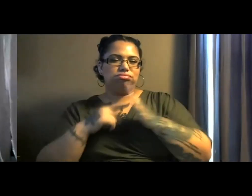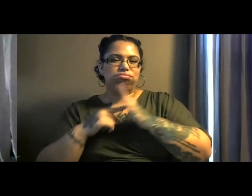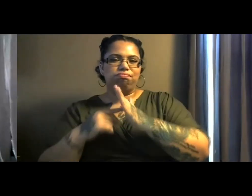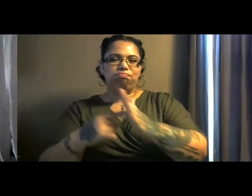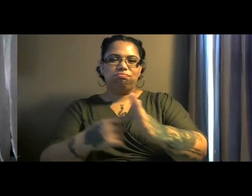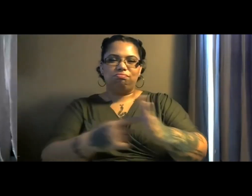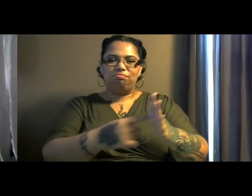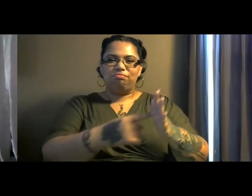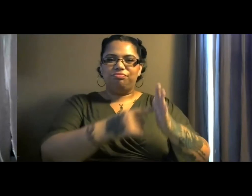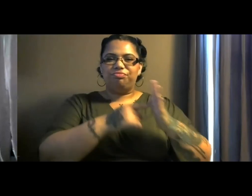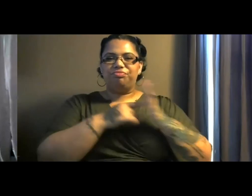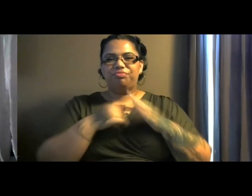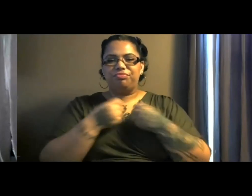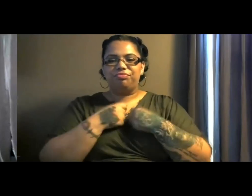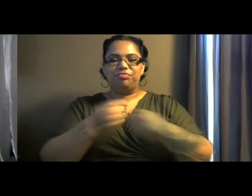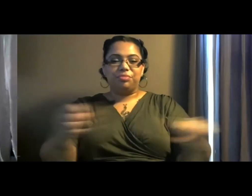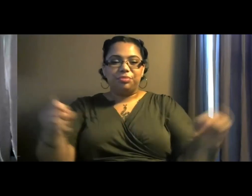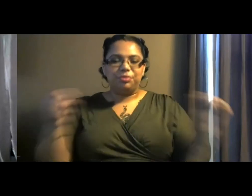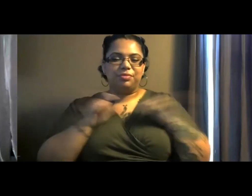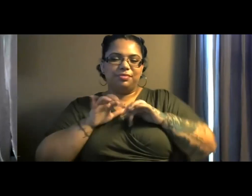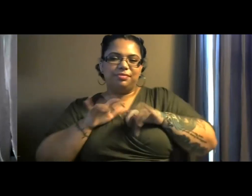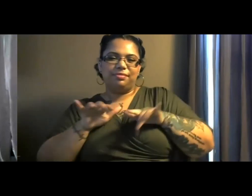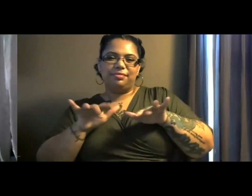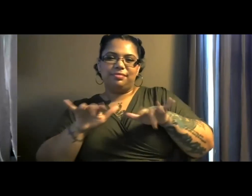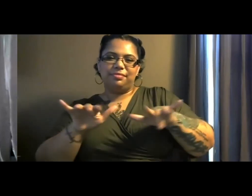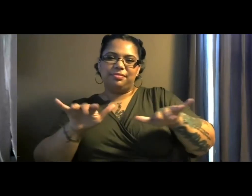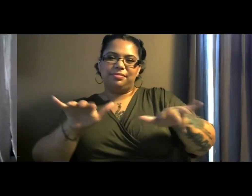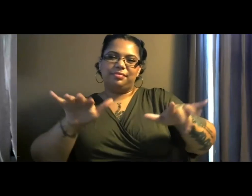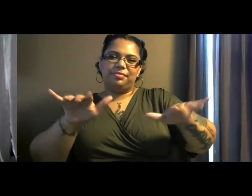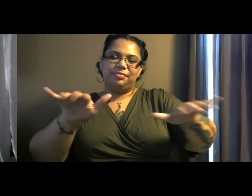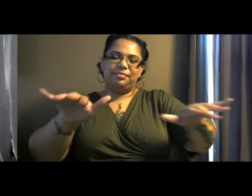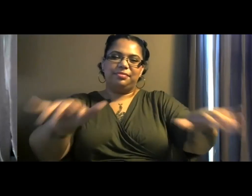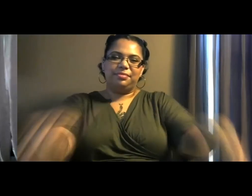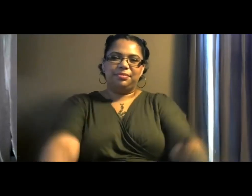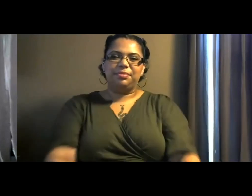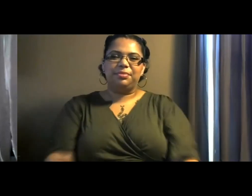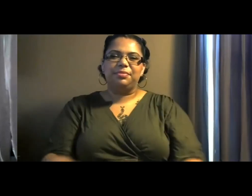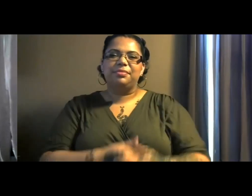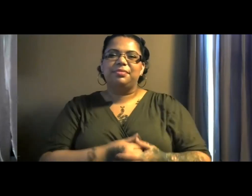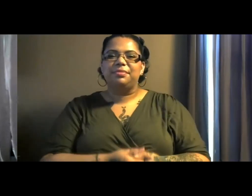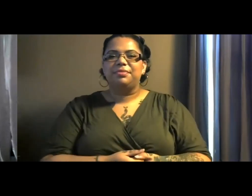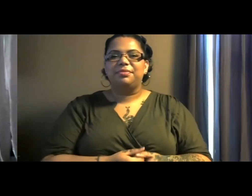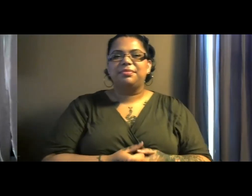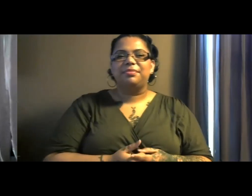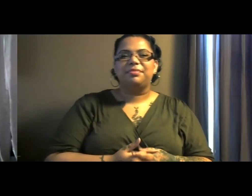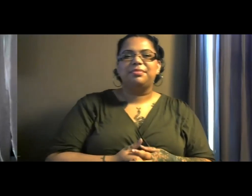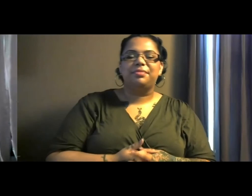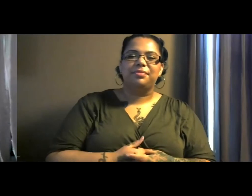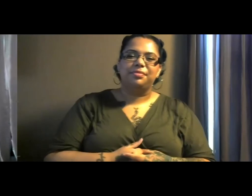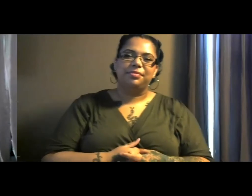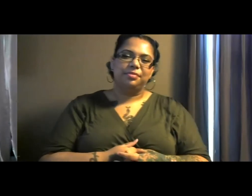Let your light shine on, shine on,